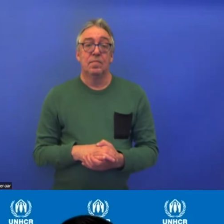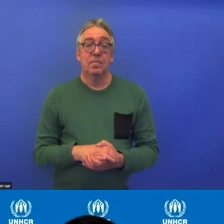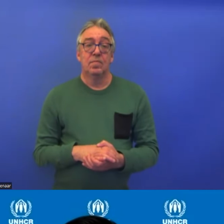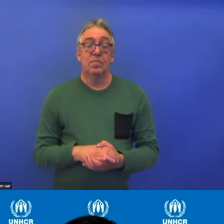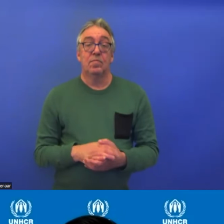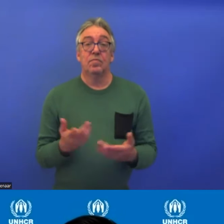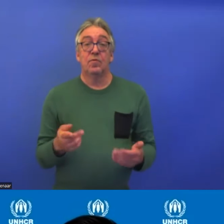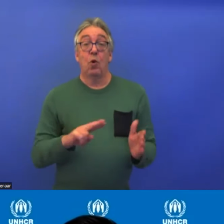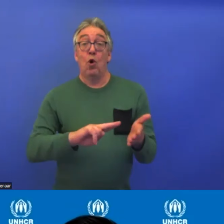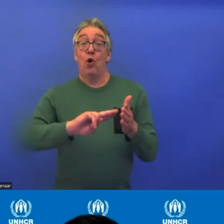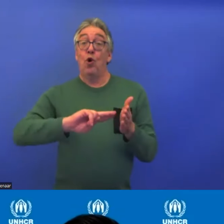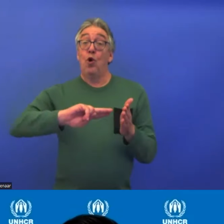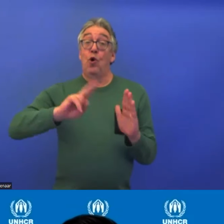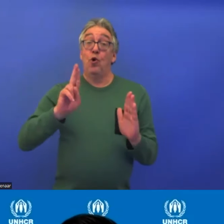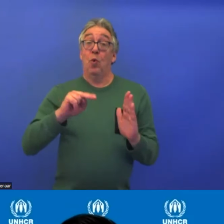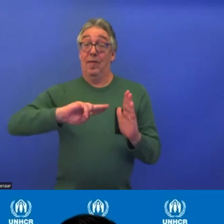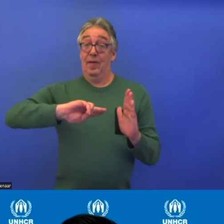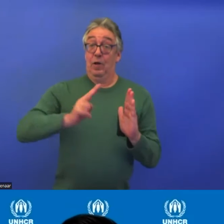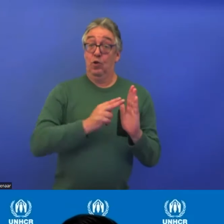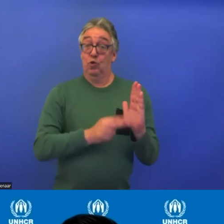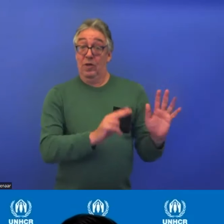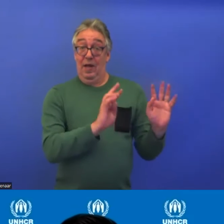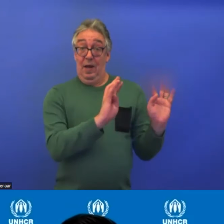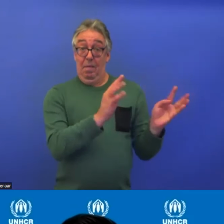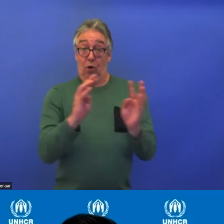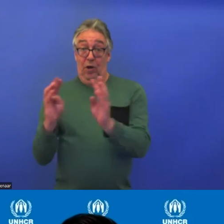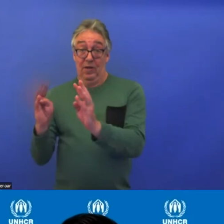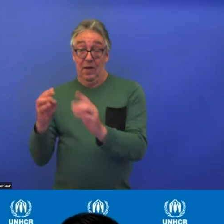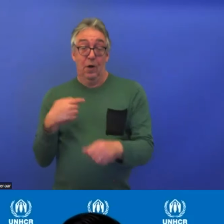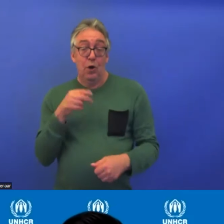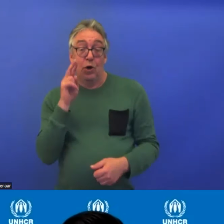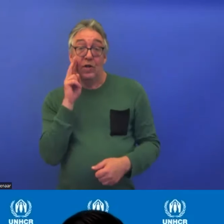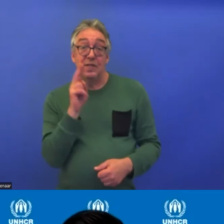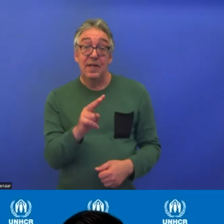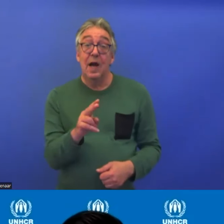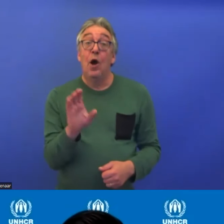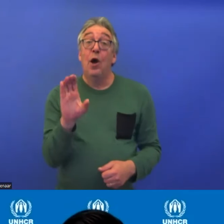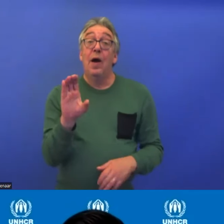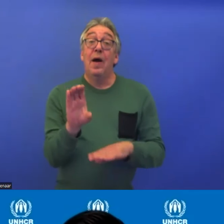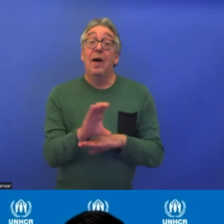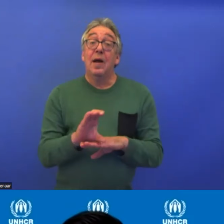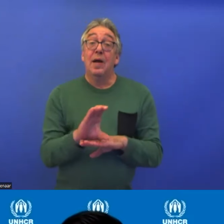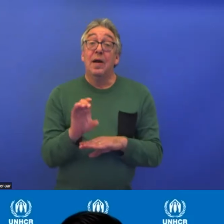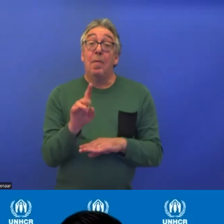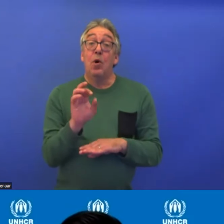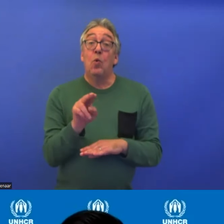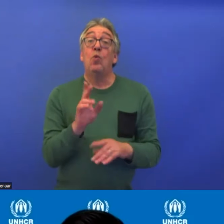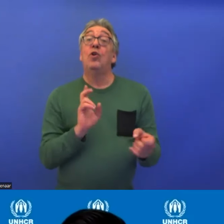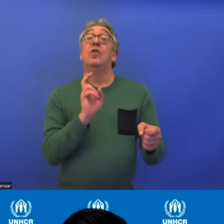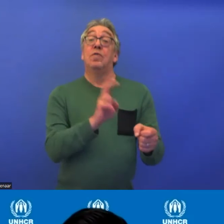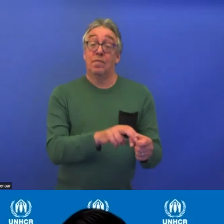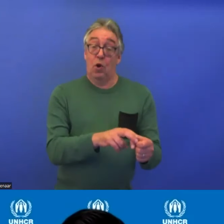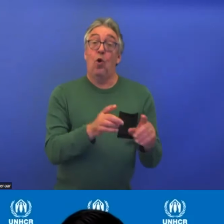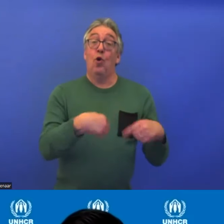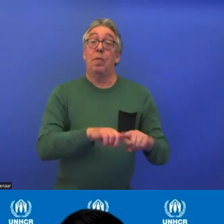treaty bodies, I see that Cameroon is party to the Committee Against Torture, the